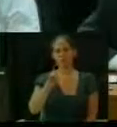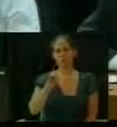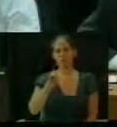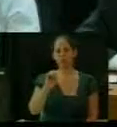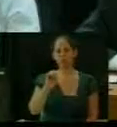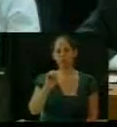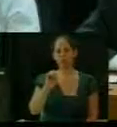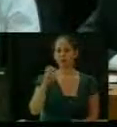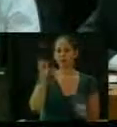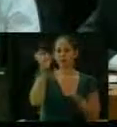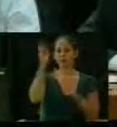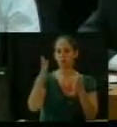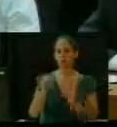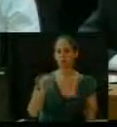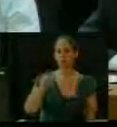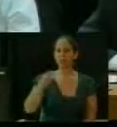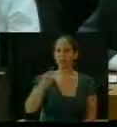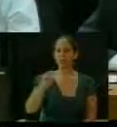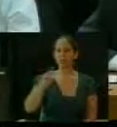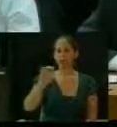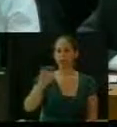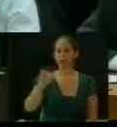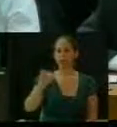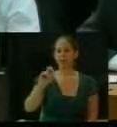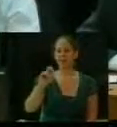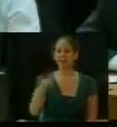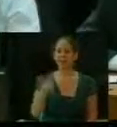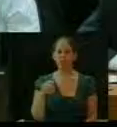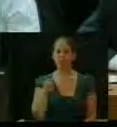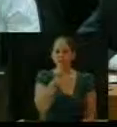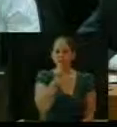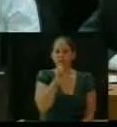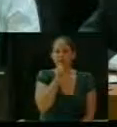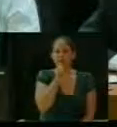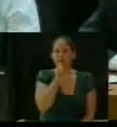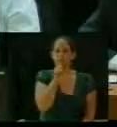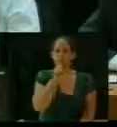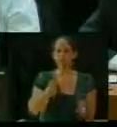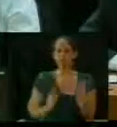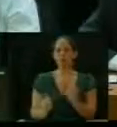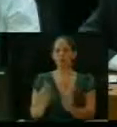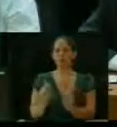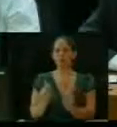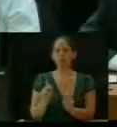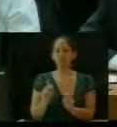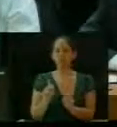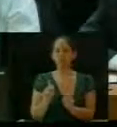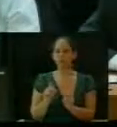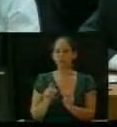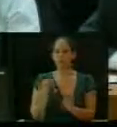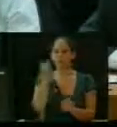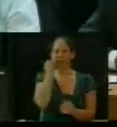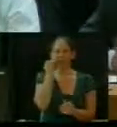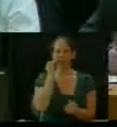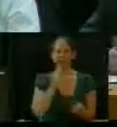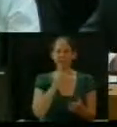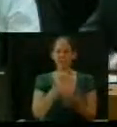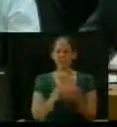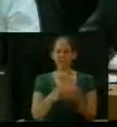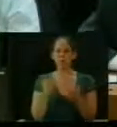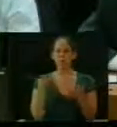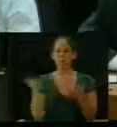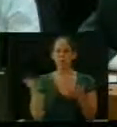Waller and all the people that I just met. These are private citizens. And if we have something specific, then let's be specific